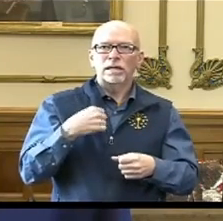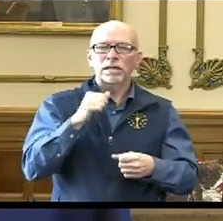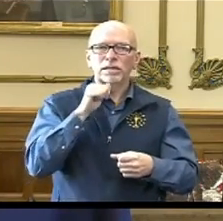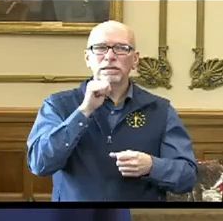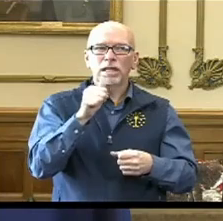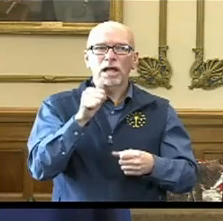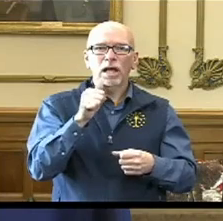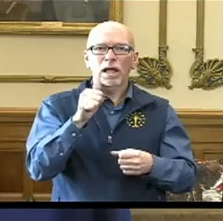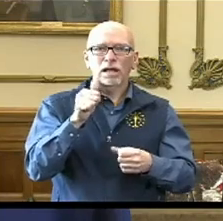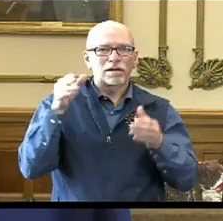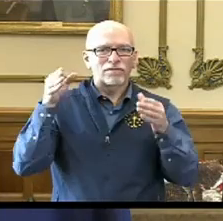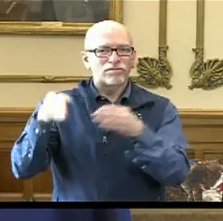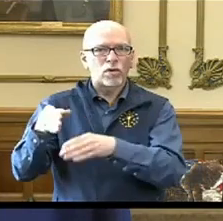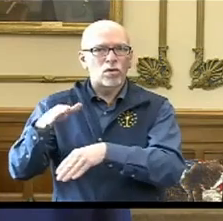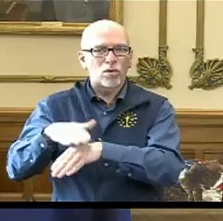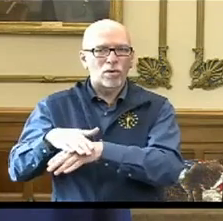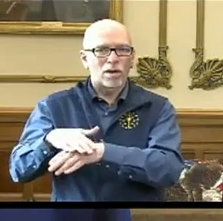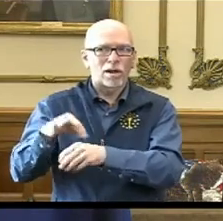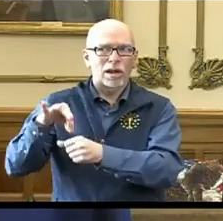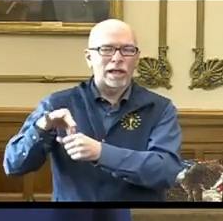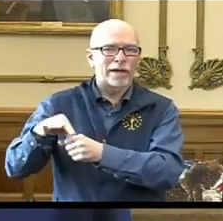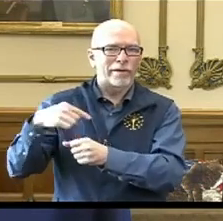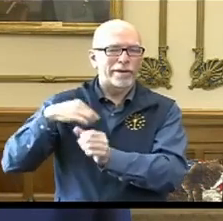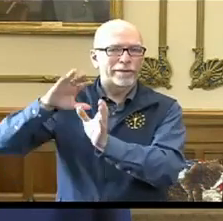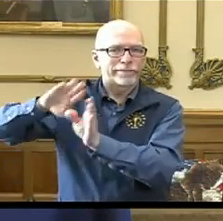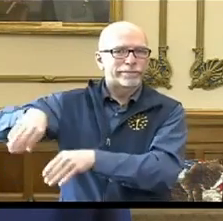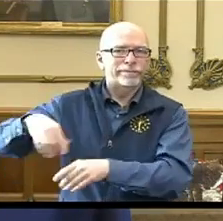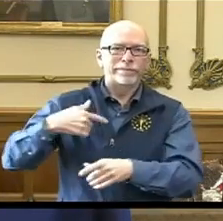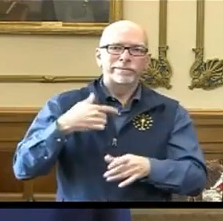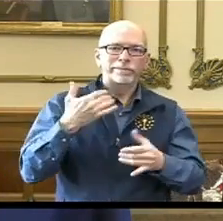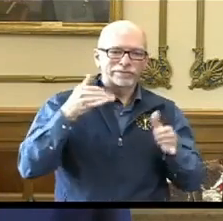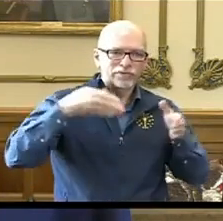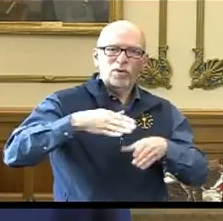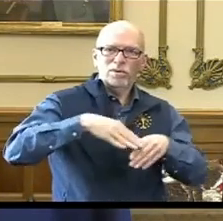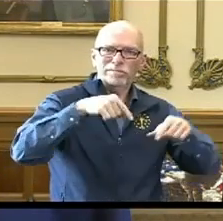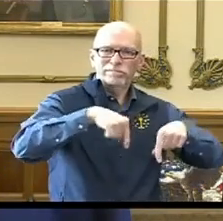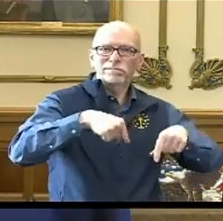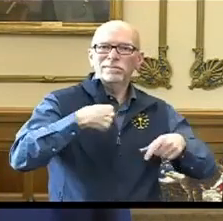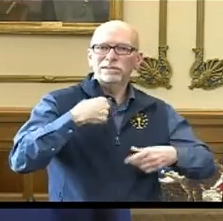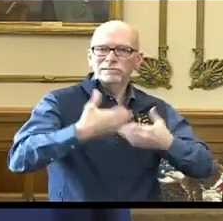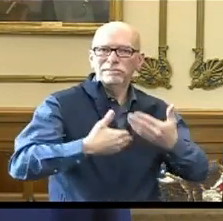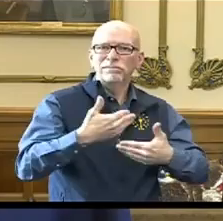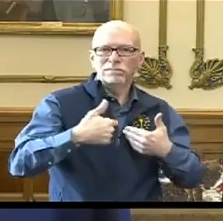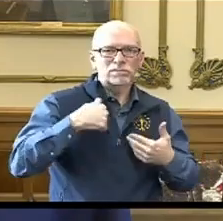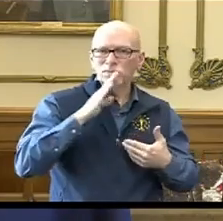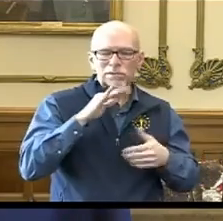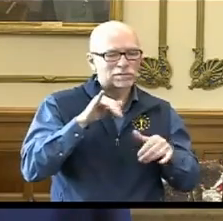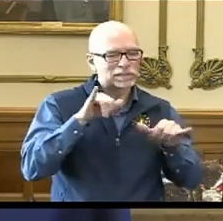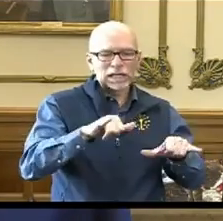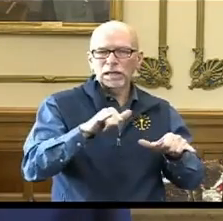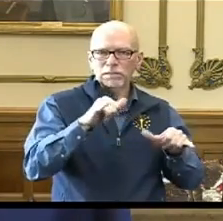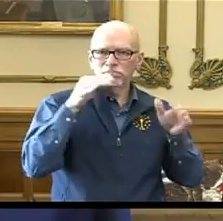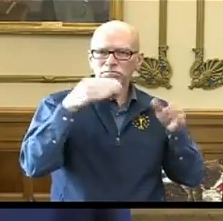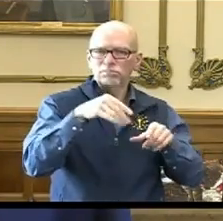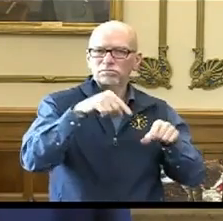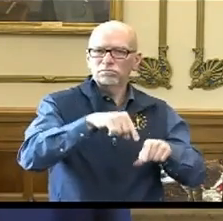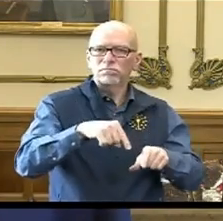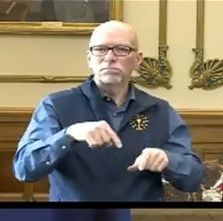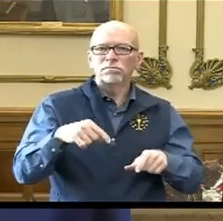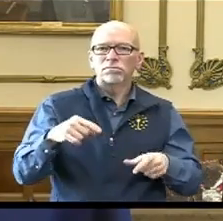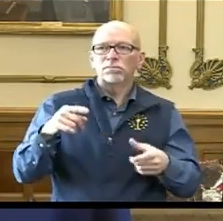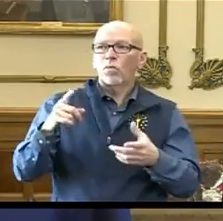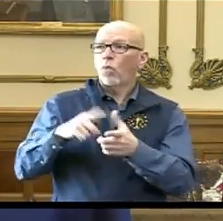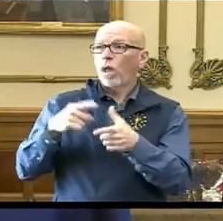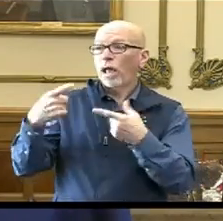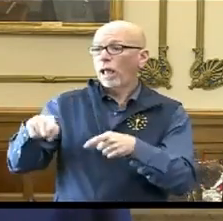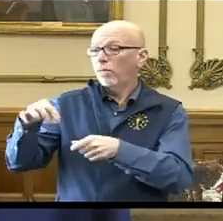putting any focus on that. And I'm going to continue to operate that way for the foreseeable future and let the chips fall where they